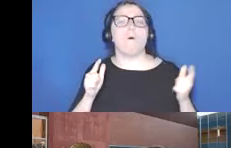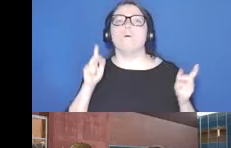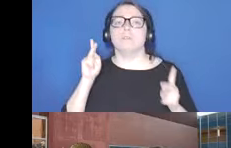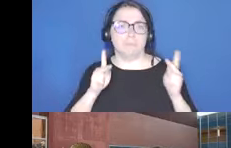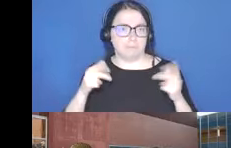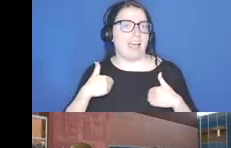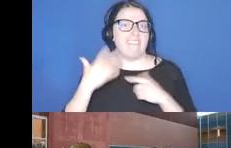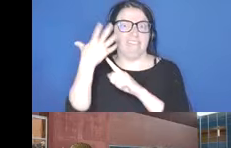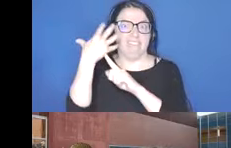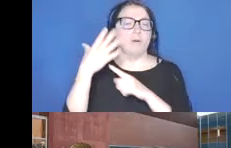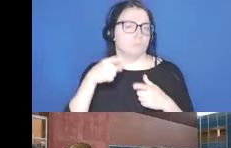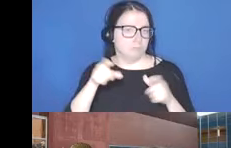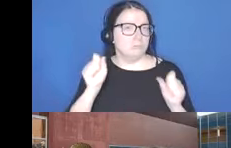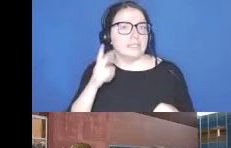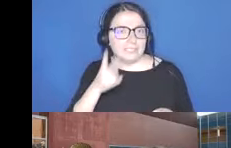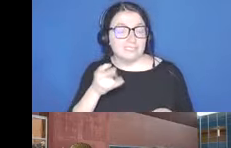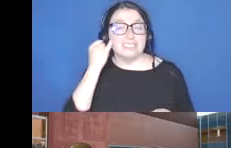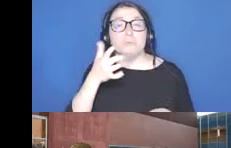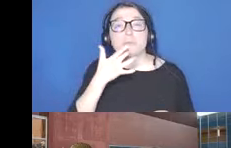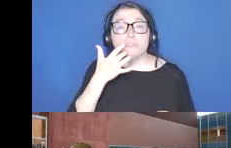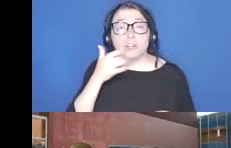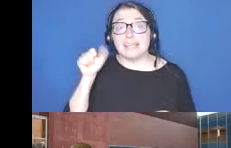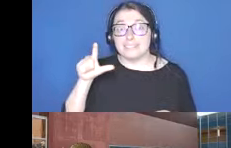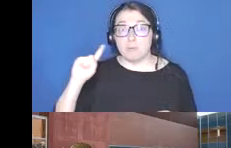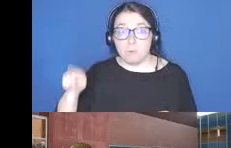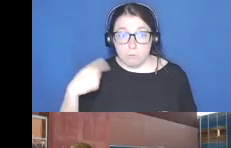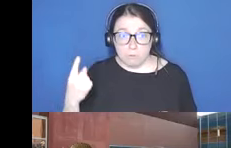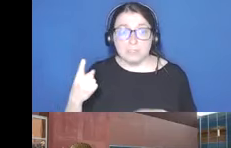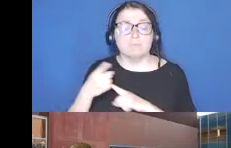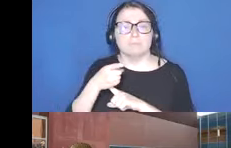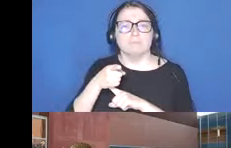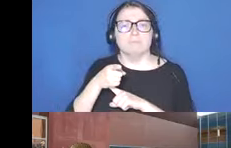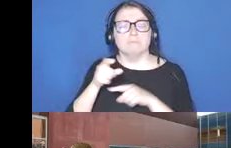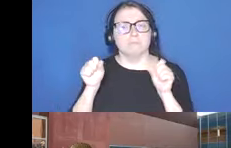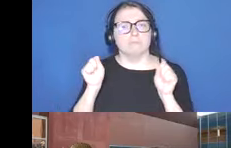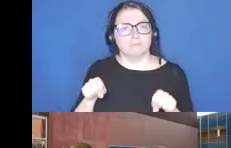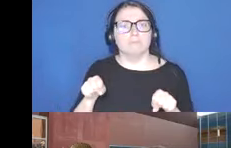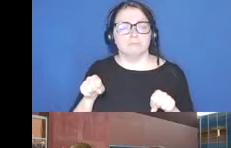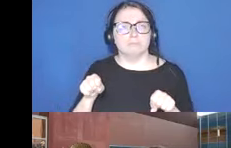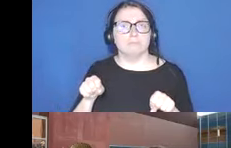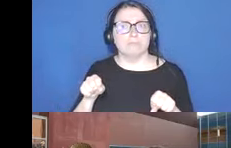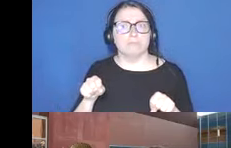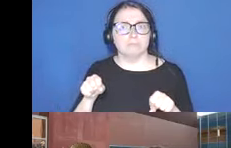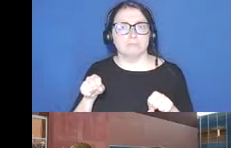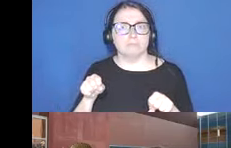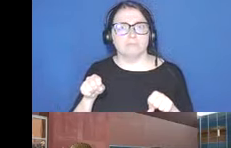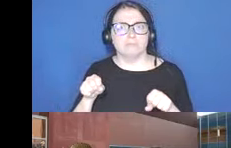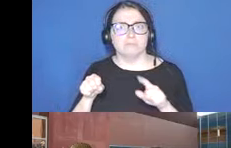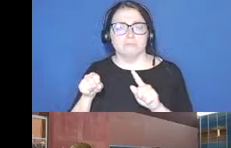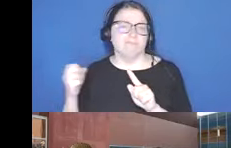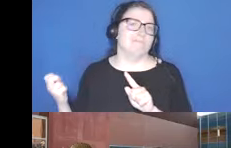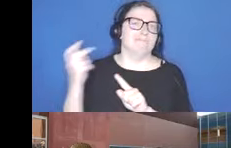video. If you just want to see ASL, you go to the, you can go back to the other